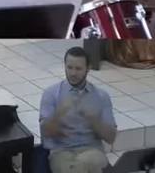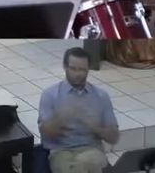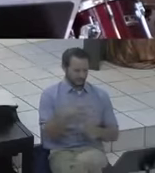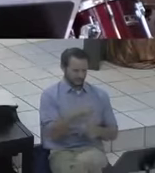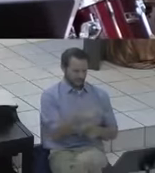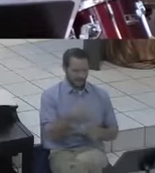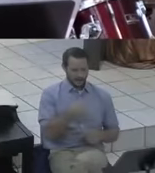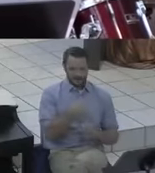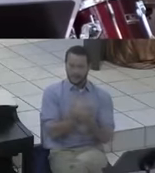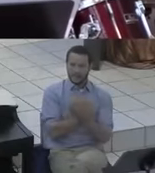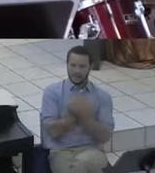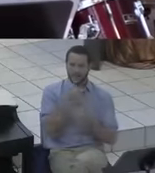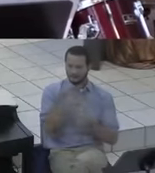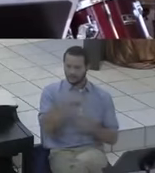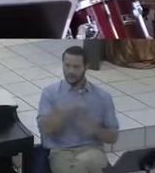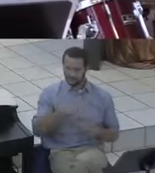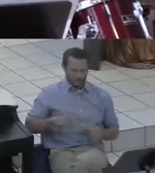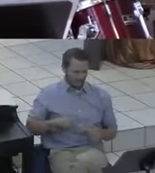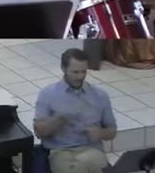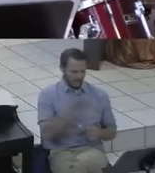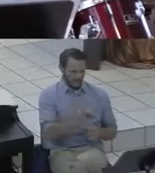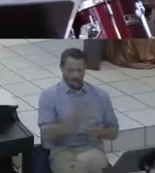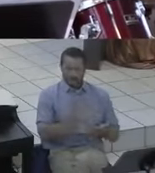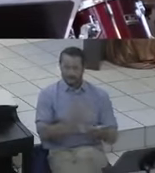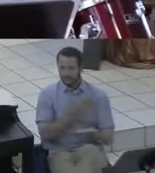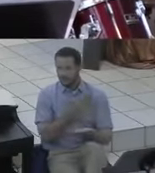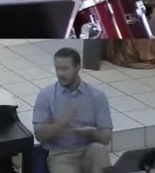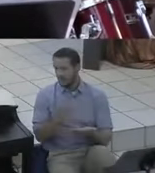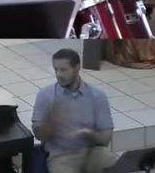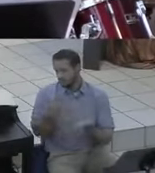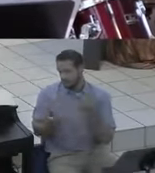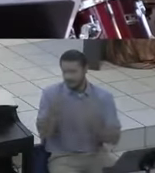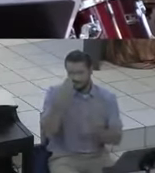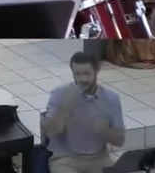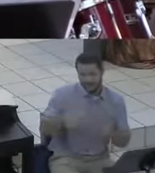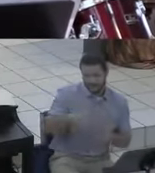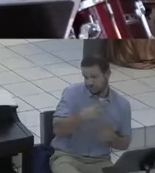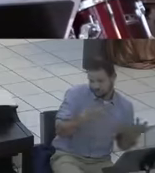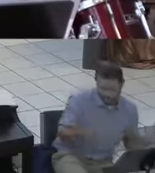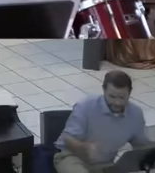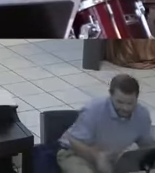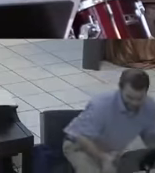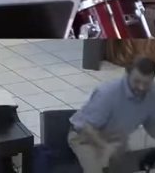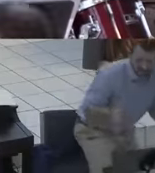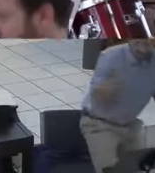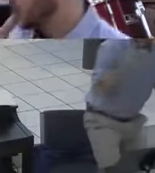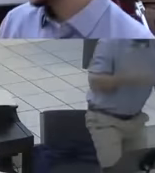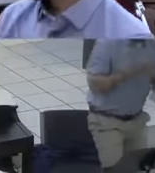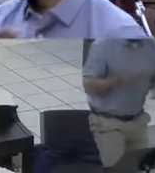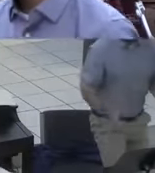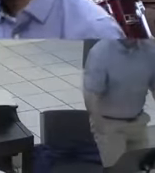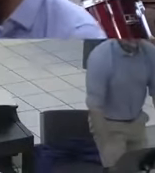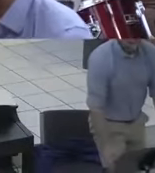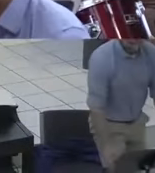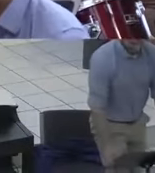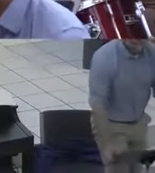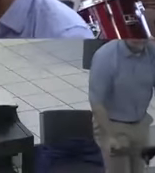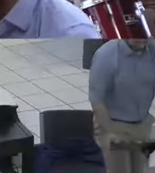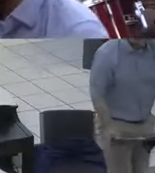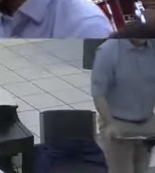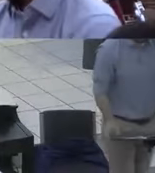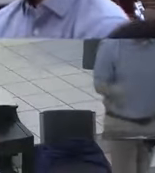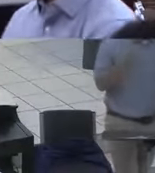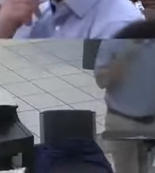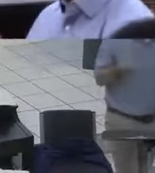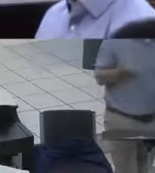called I Love You, Lord. It's a song that's probably familiar to most. So we're going to sing it through a couple times. It's